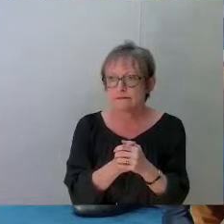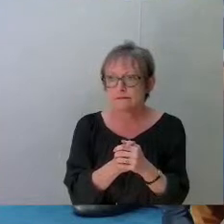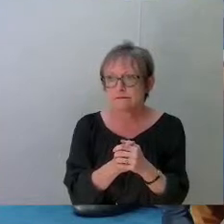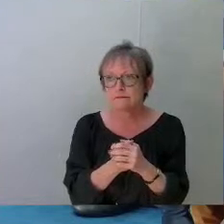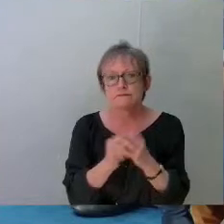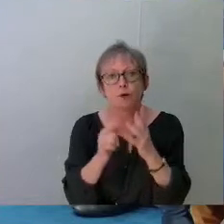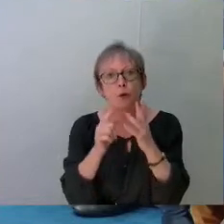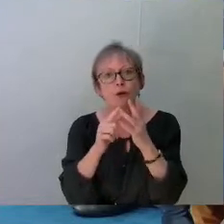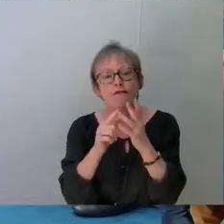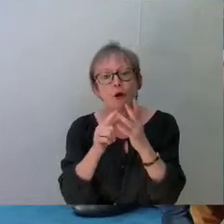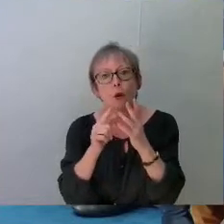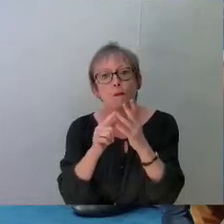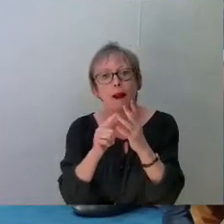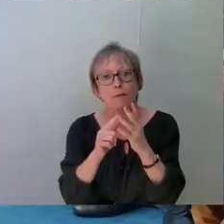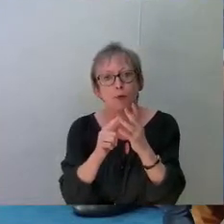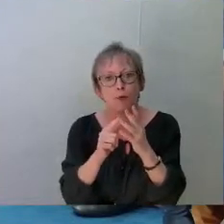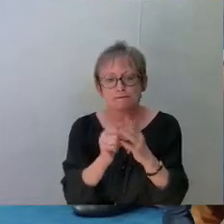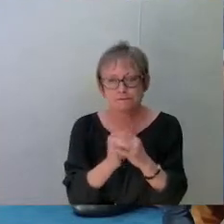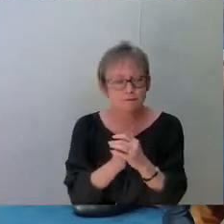Olivia Mruk.